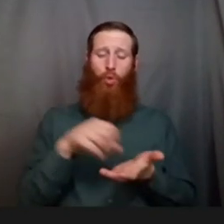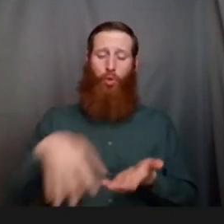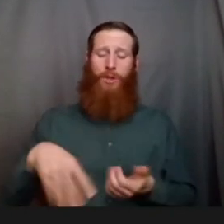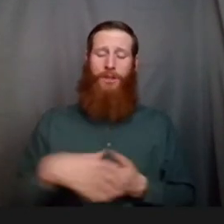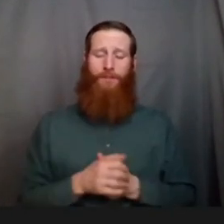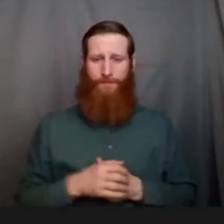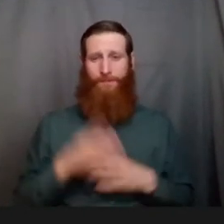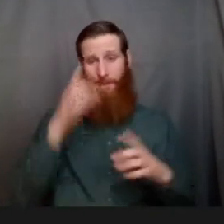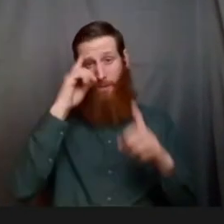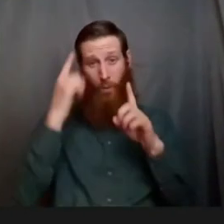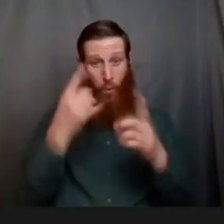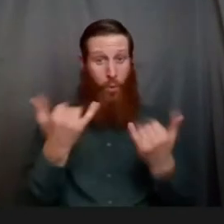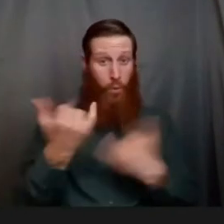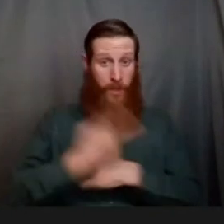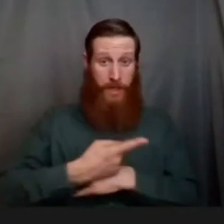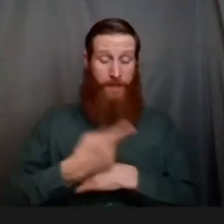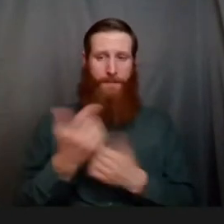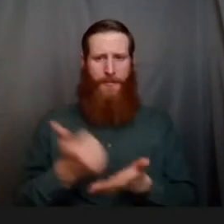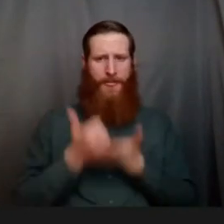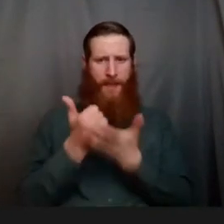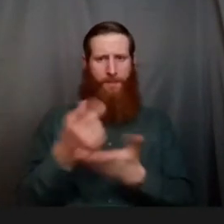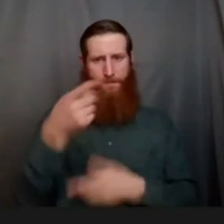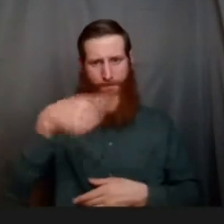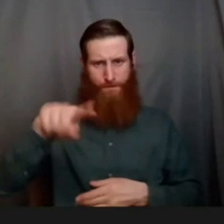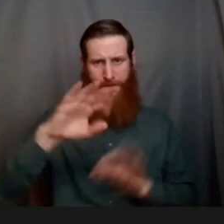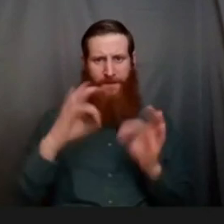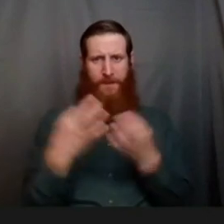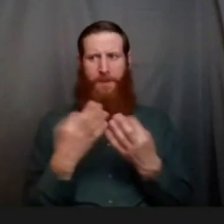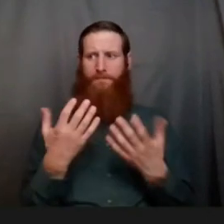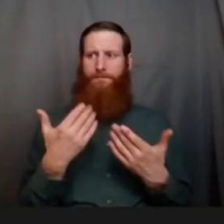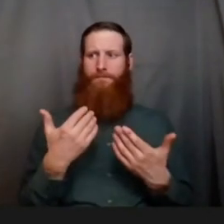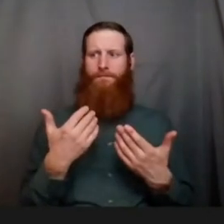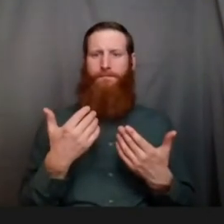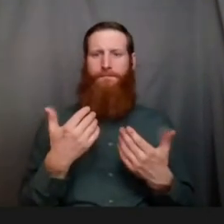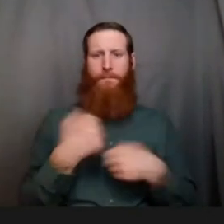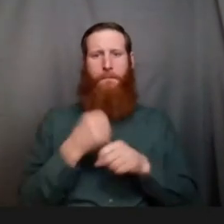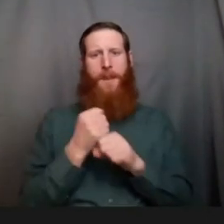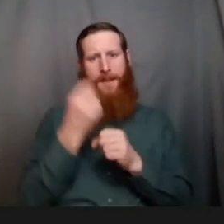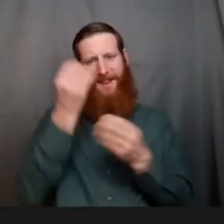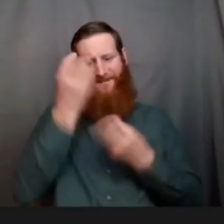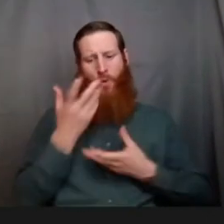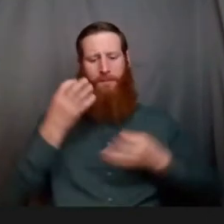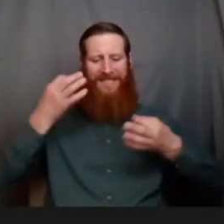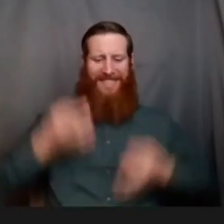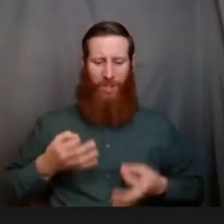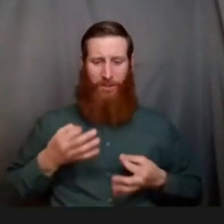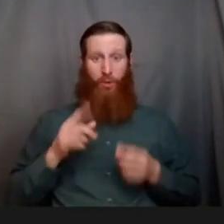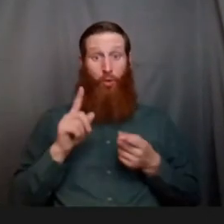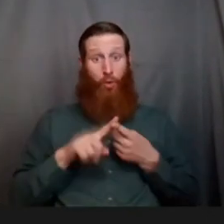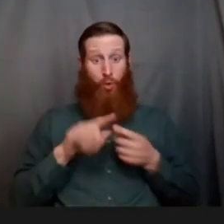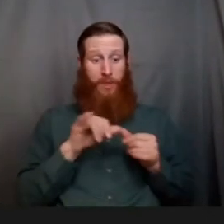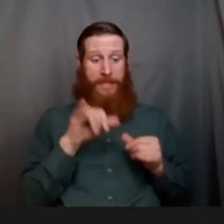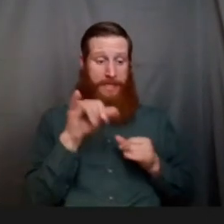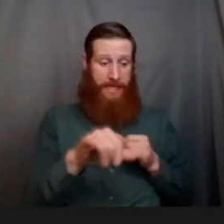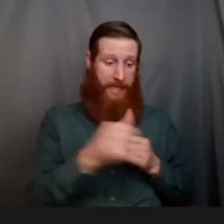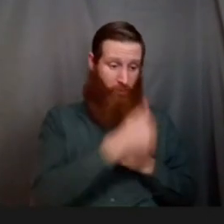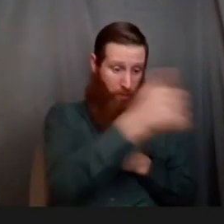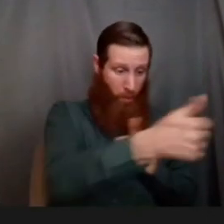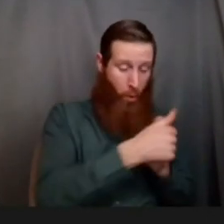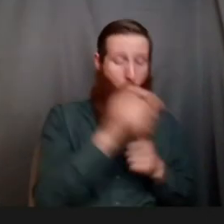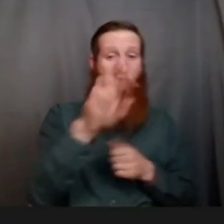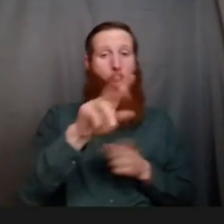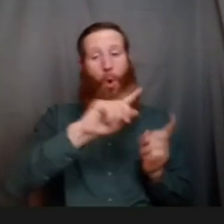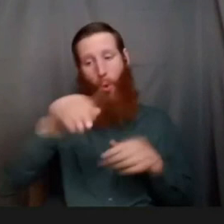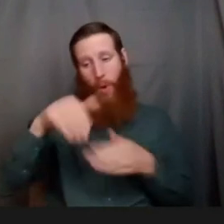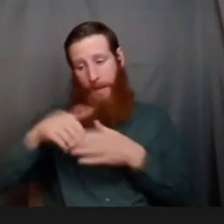event was to help families make an informed decision on returning to in-person learning or to remain remote. If there were questions that we did not get